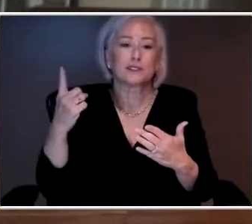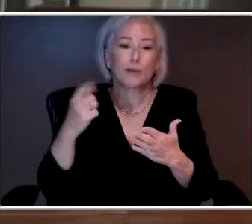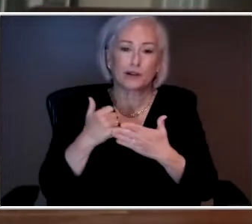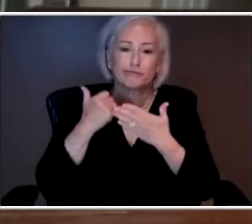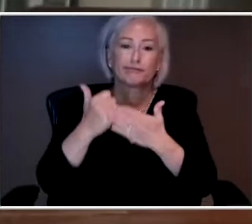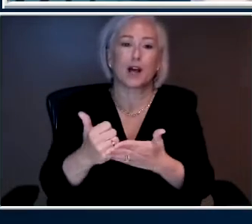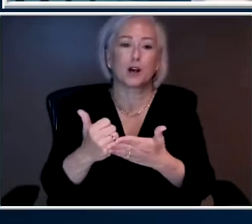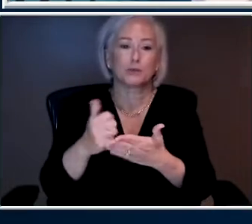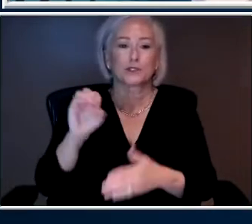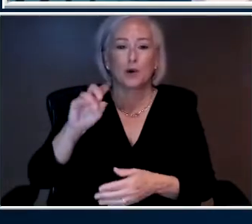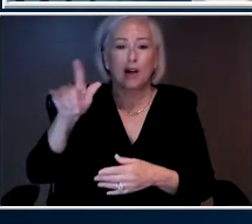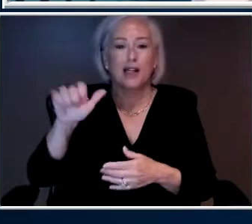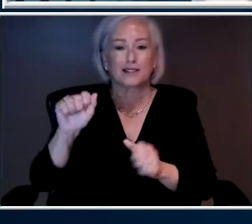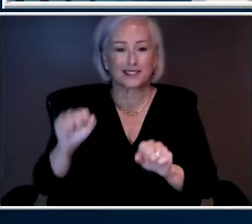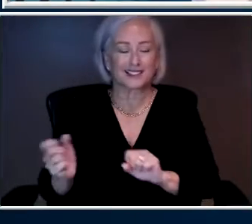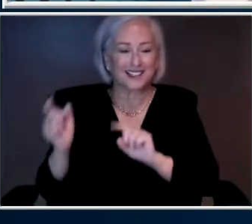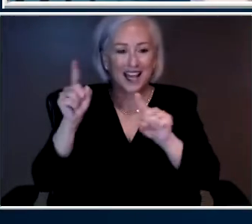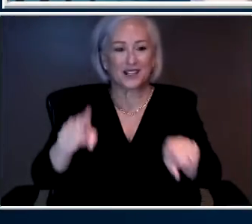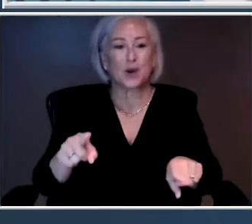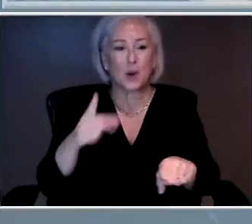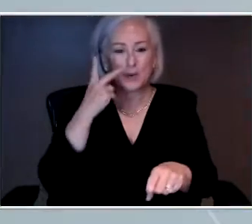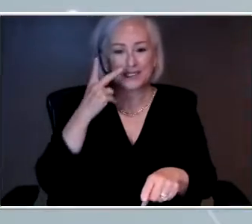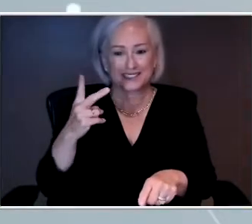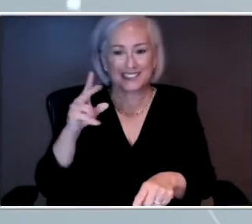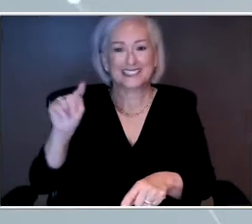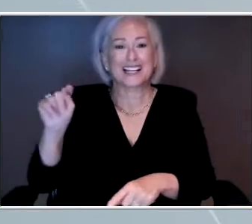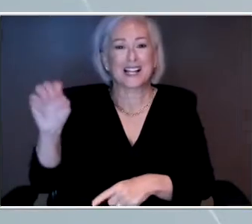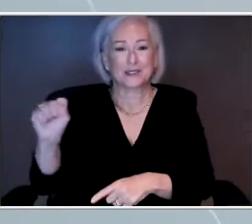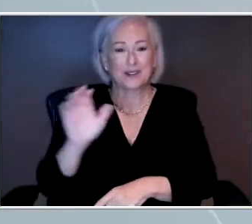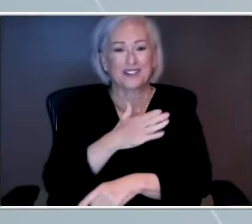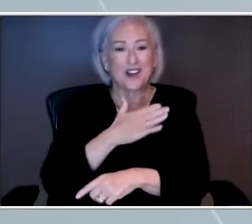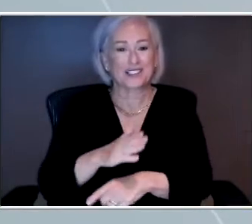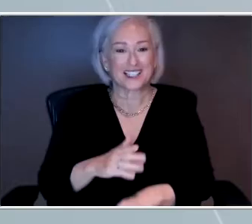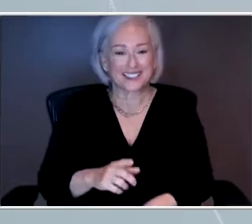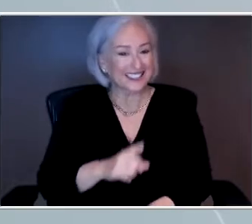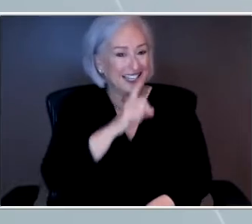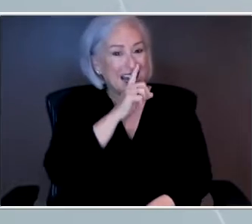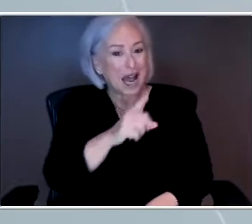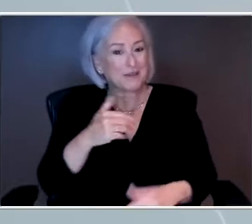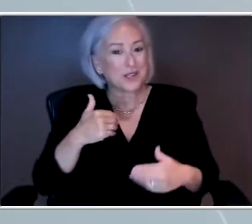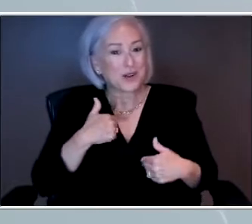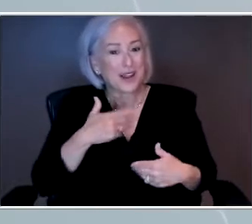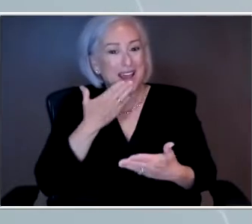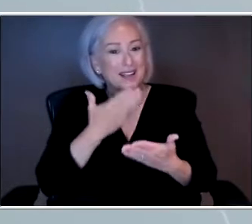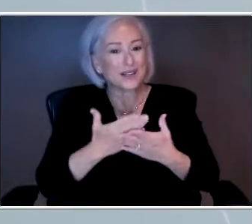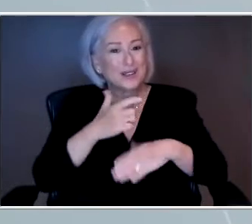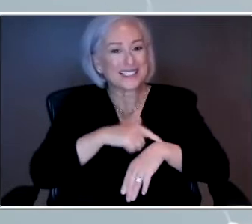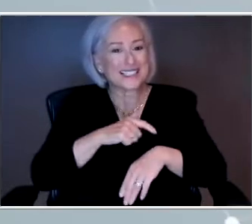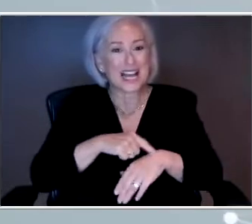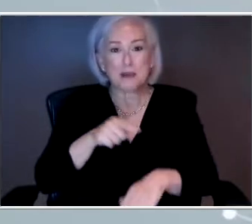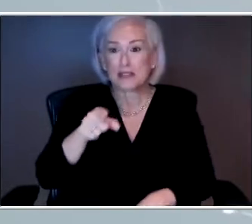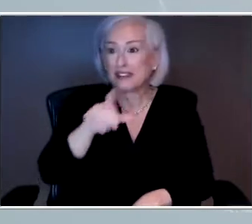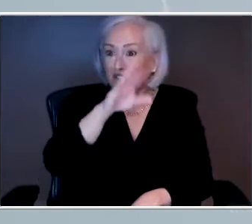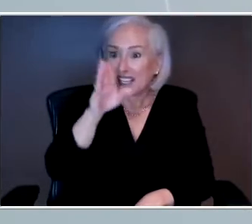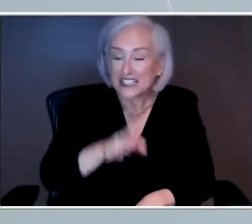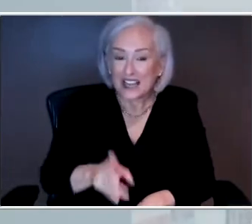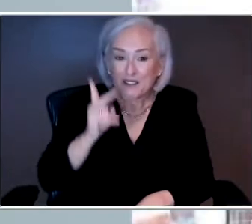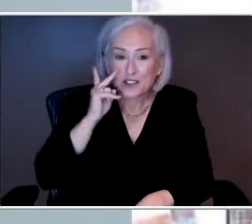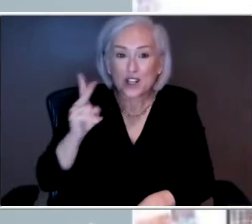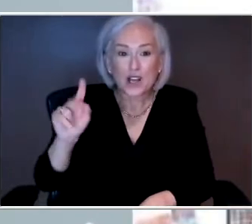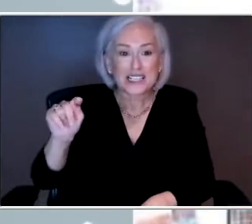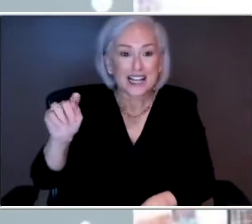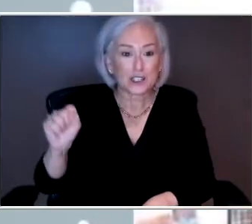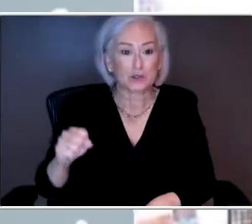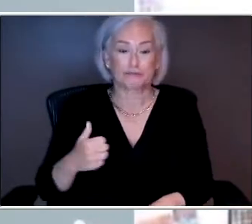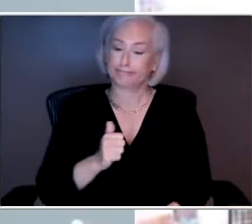concert. So Elsa, I'm sure you had a great time at the concert. So for folks who have never seen Taylor Swift, I happen to be one of them.